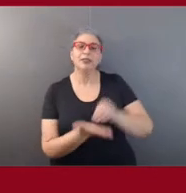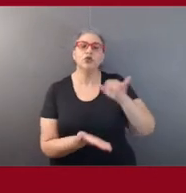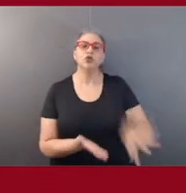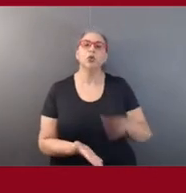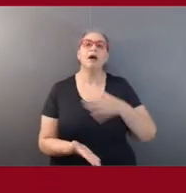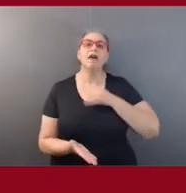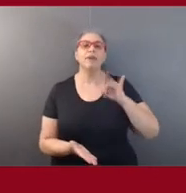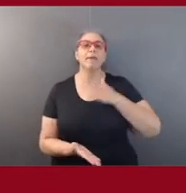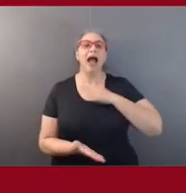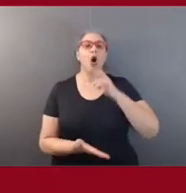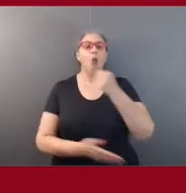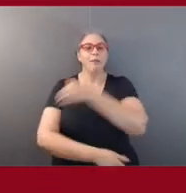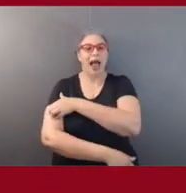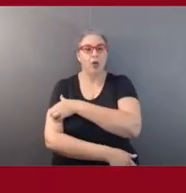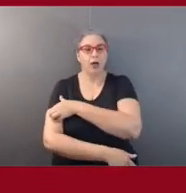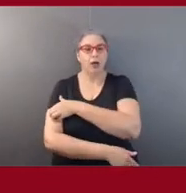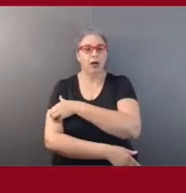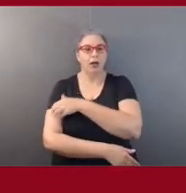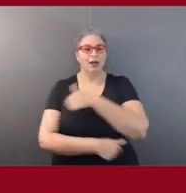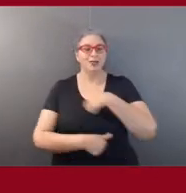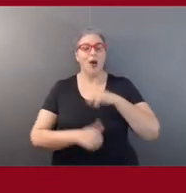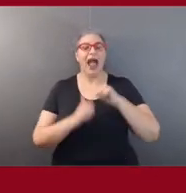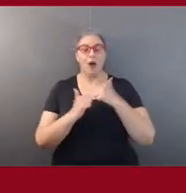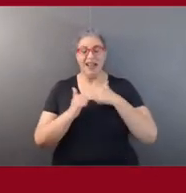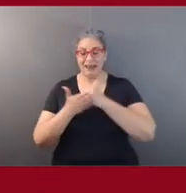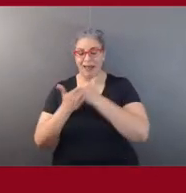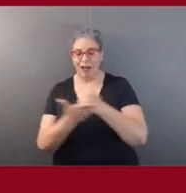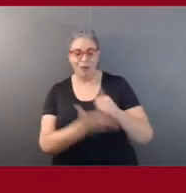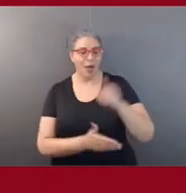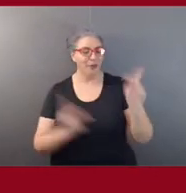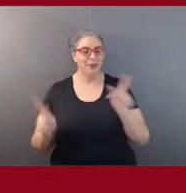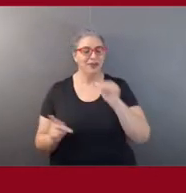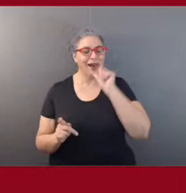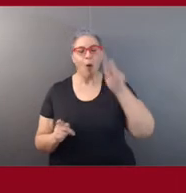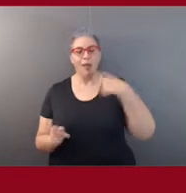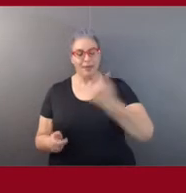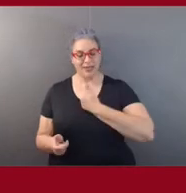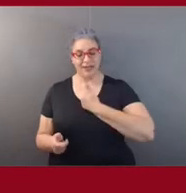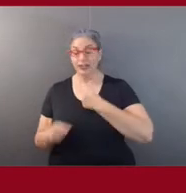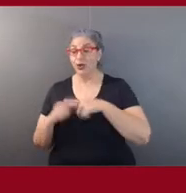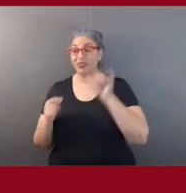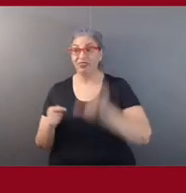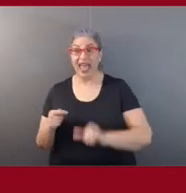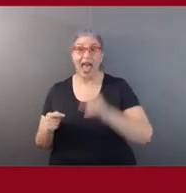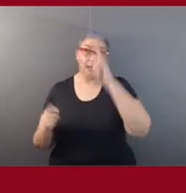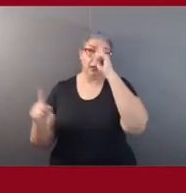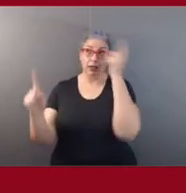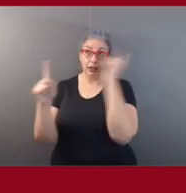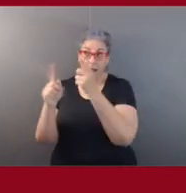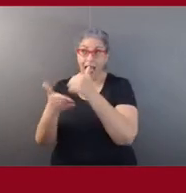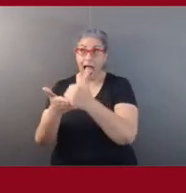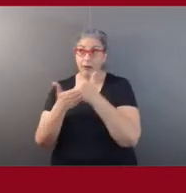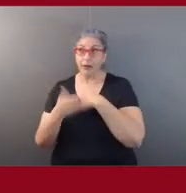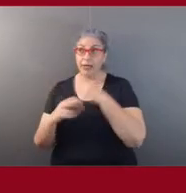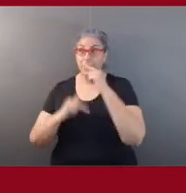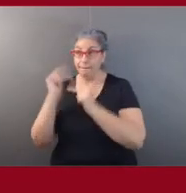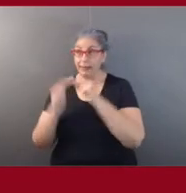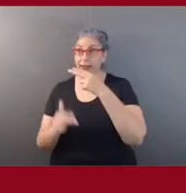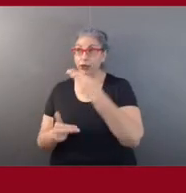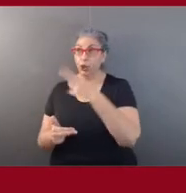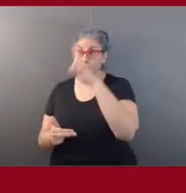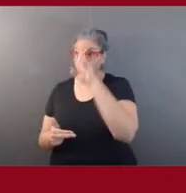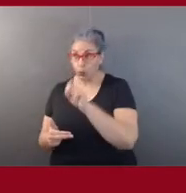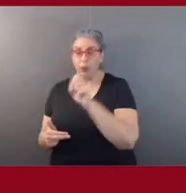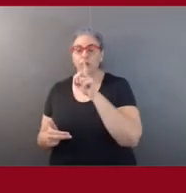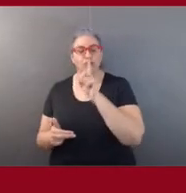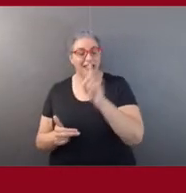other people besides myself. And so that pure intention that helped me build Hue is the thing that has driven so many powerful